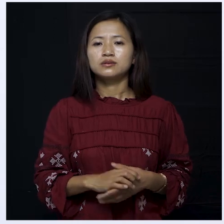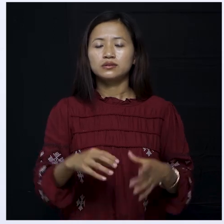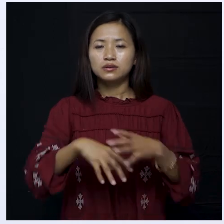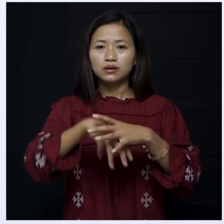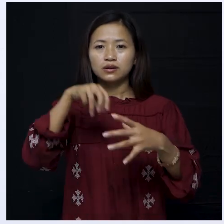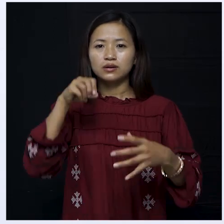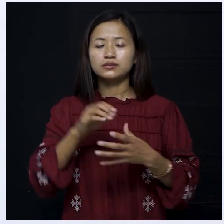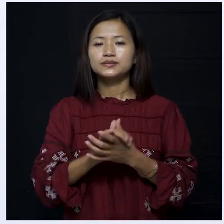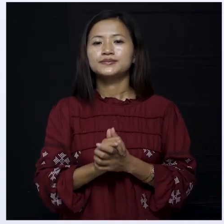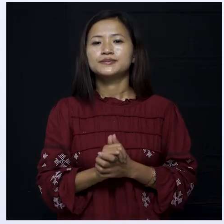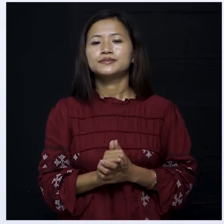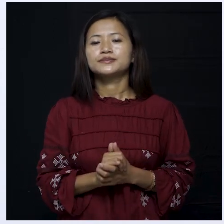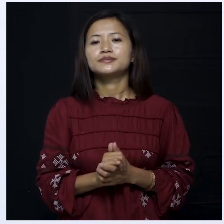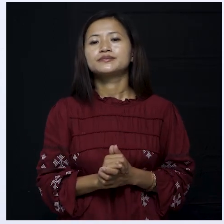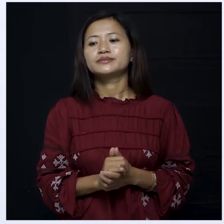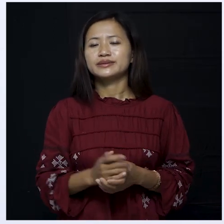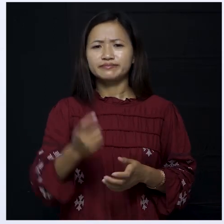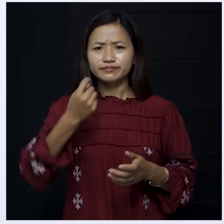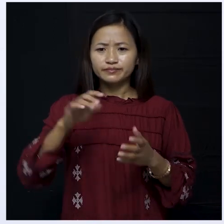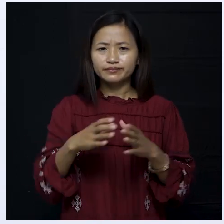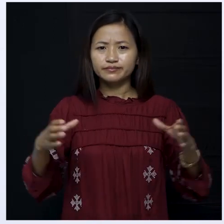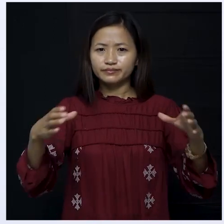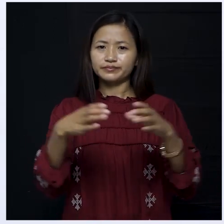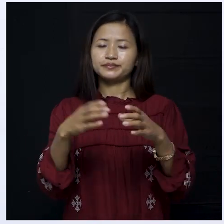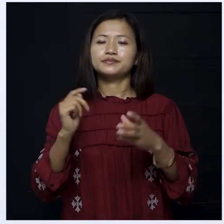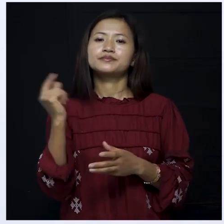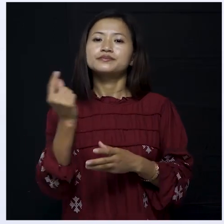out the trash